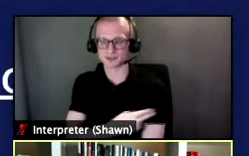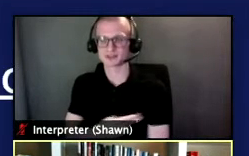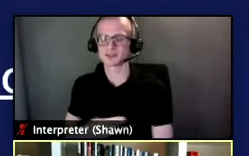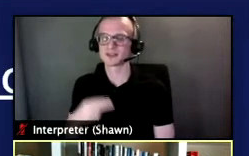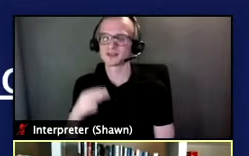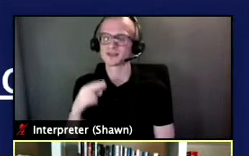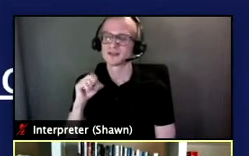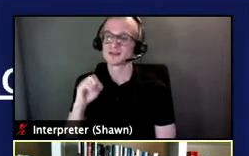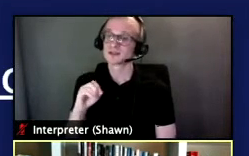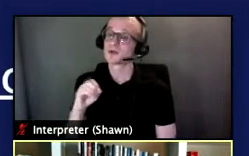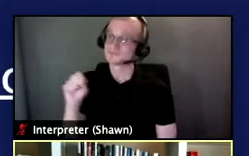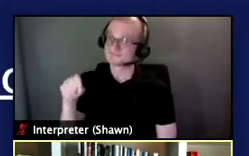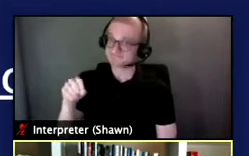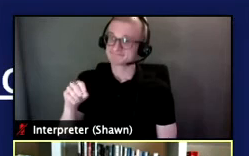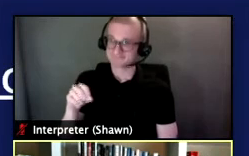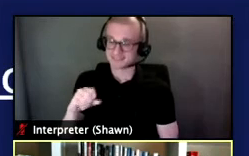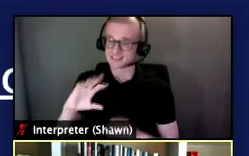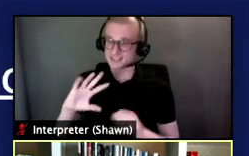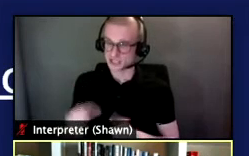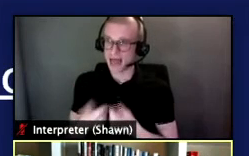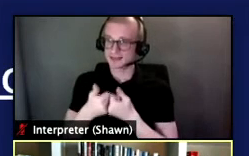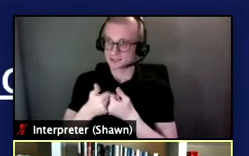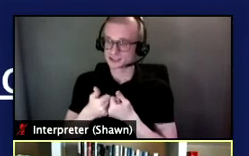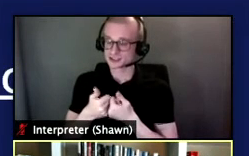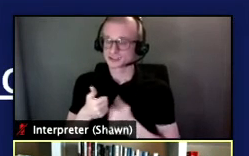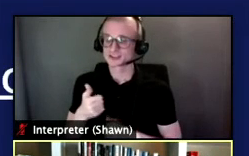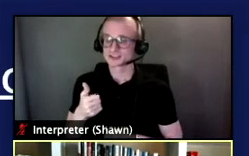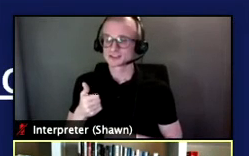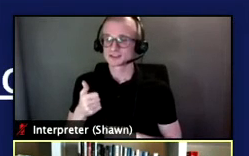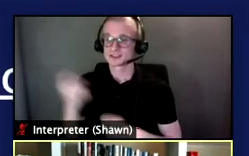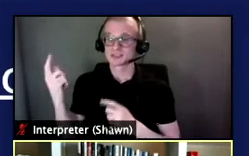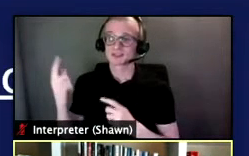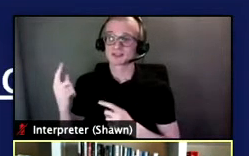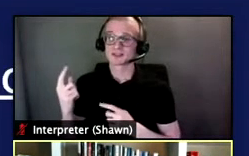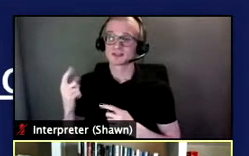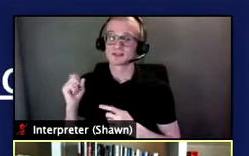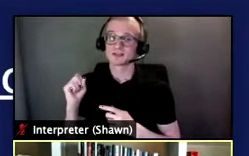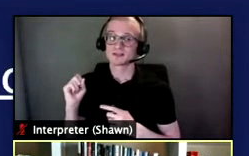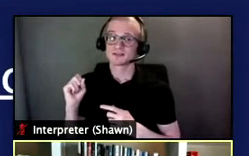of a challenge. Are we so far along that